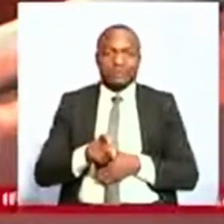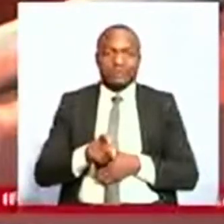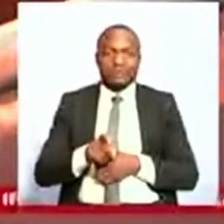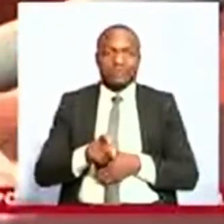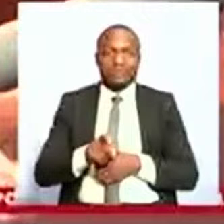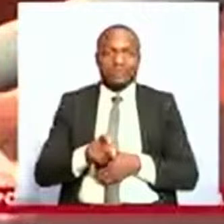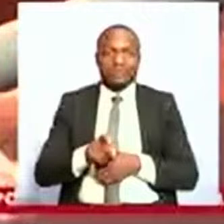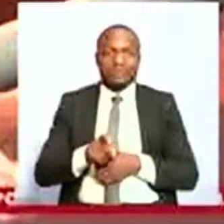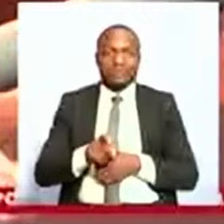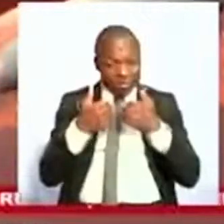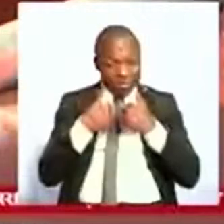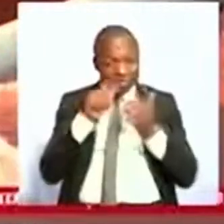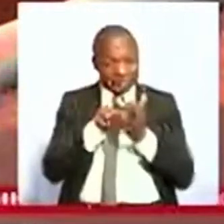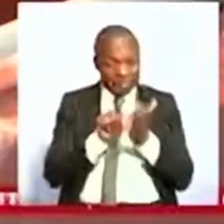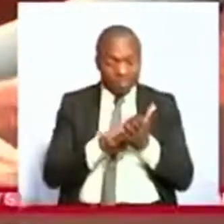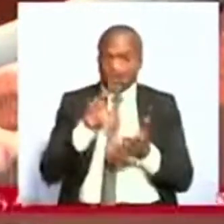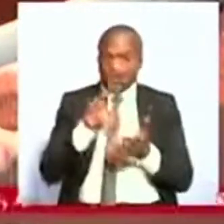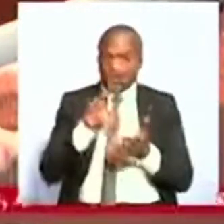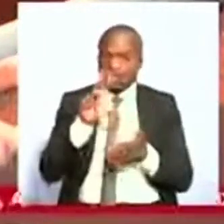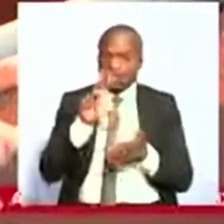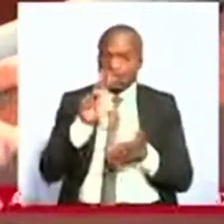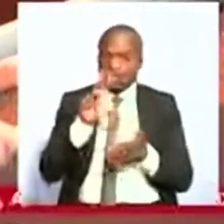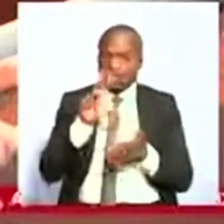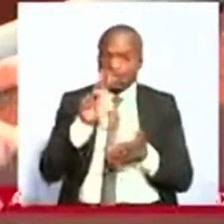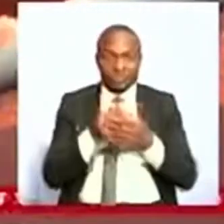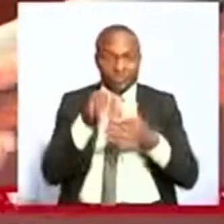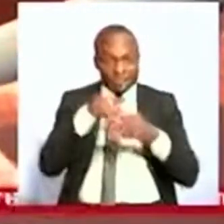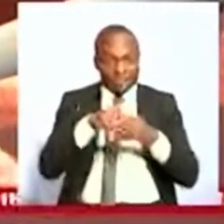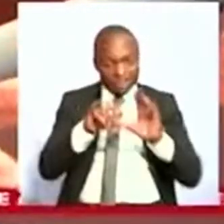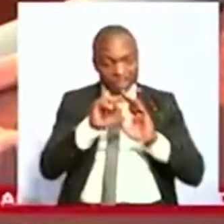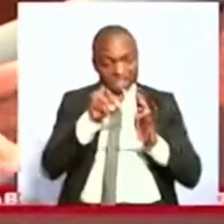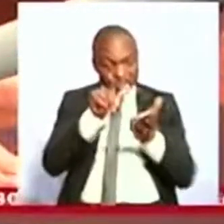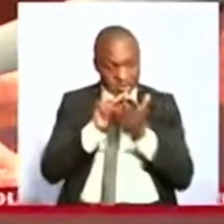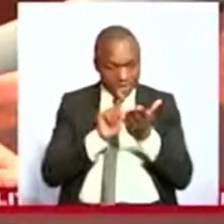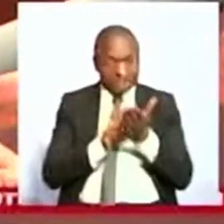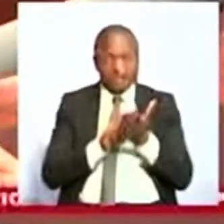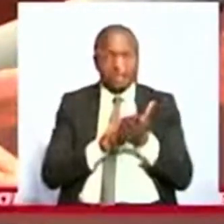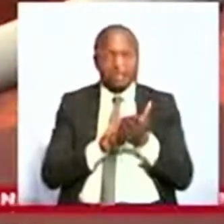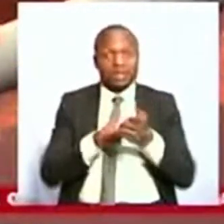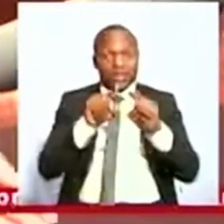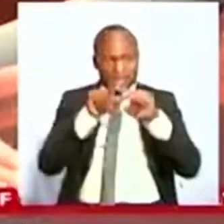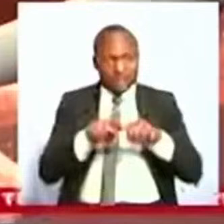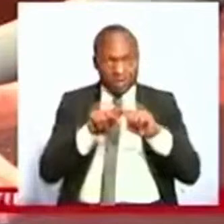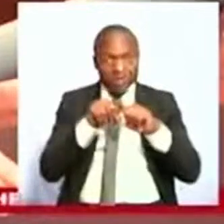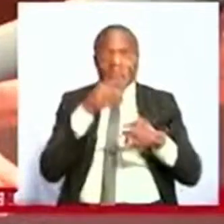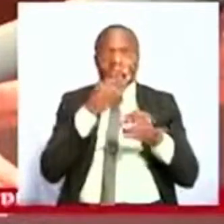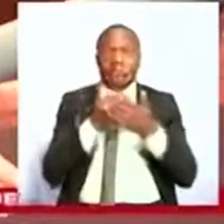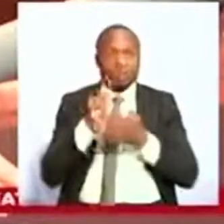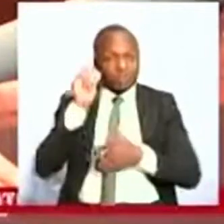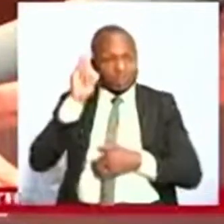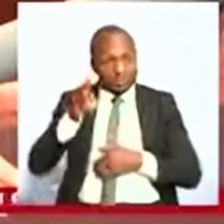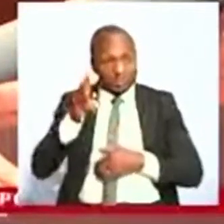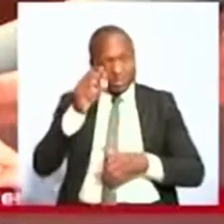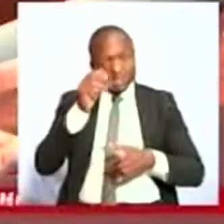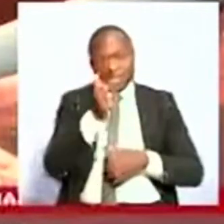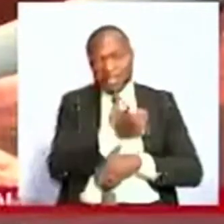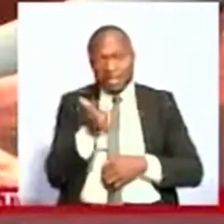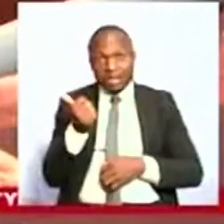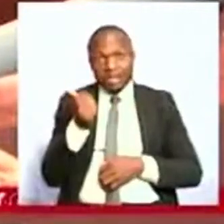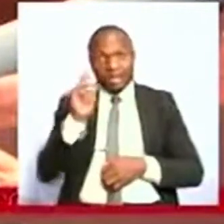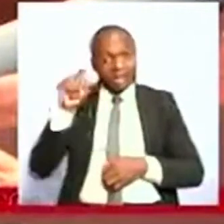we have such provisions, there will be no certainty in our laws. It will depend on the goodwill of whichever regime is there. If